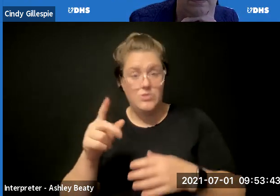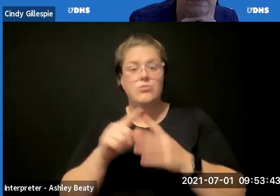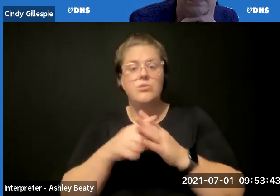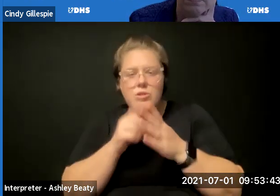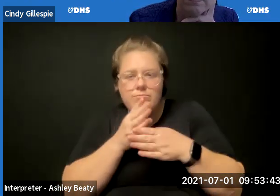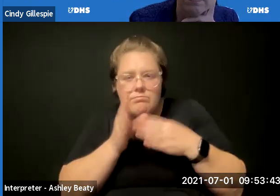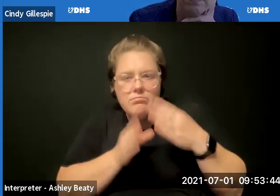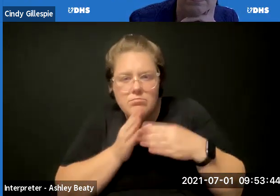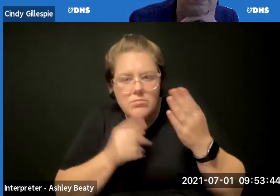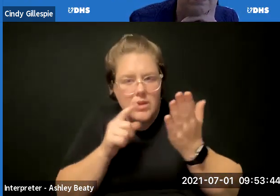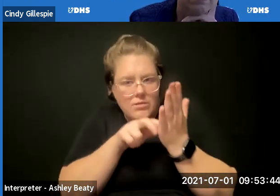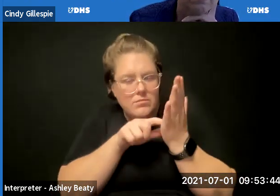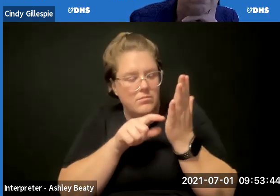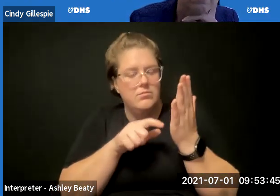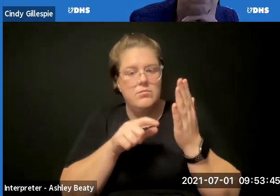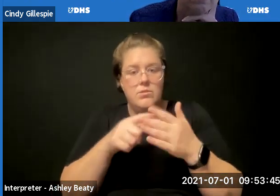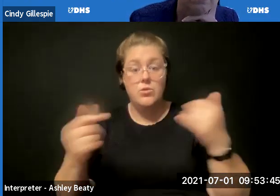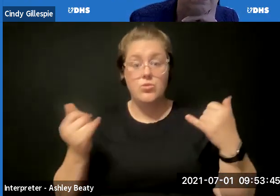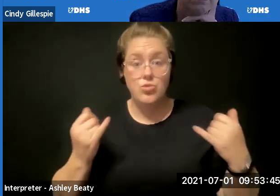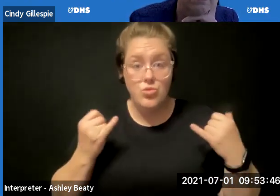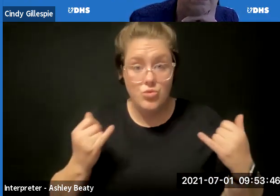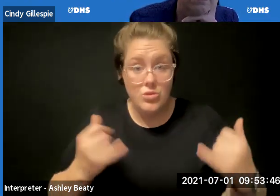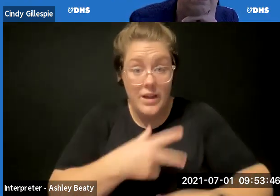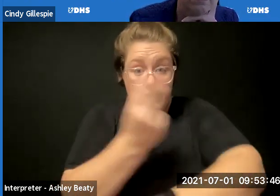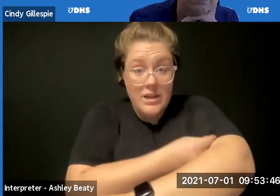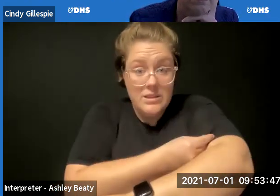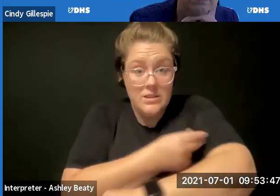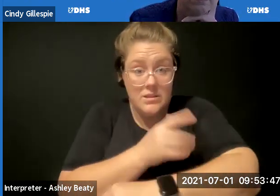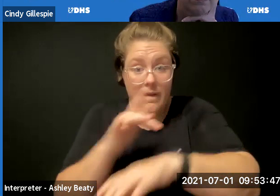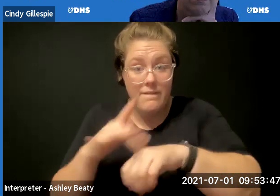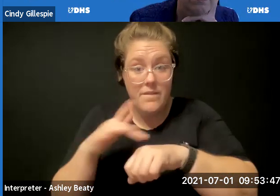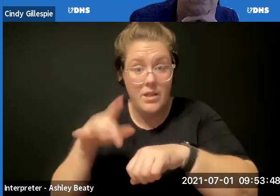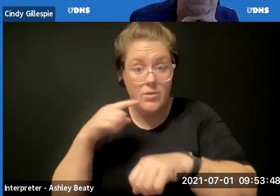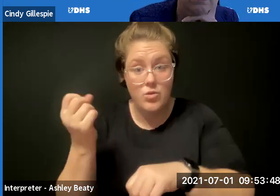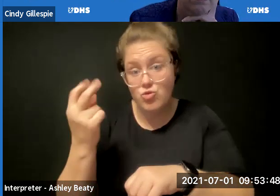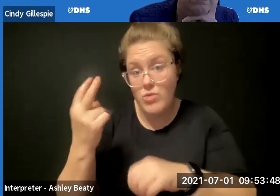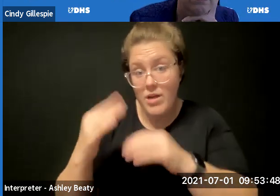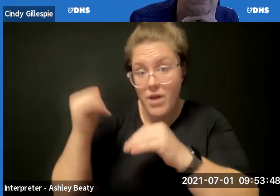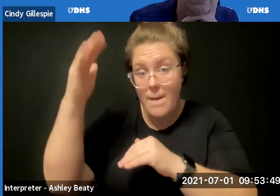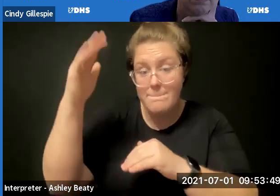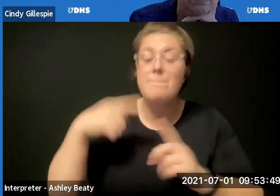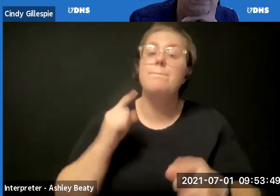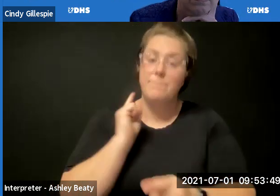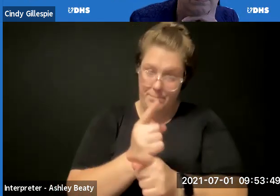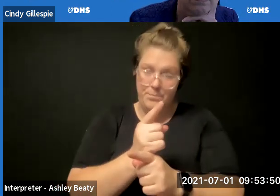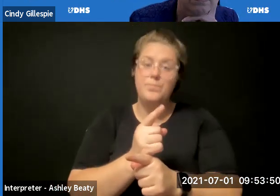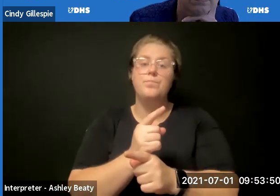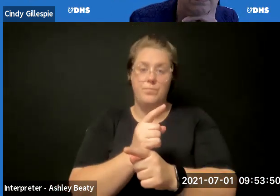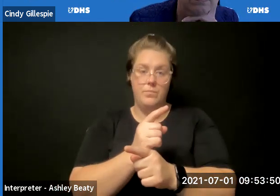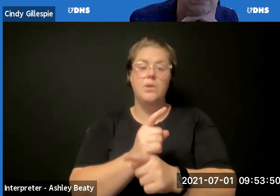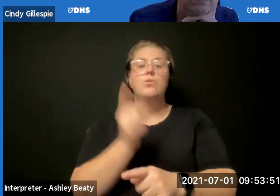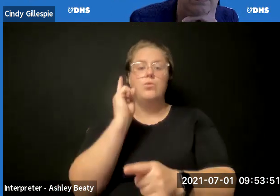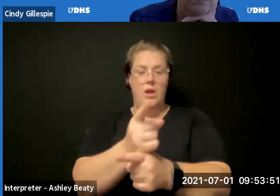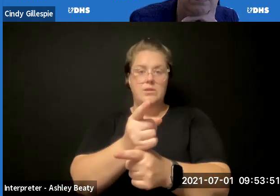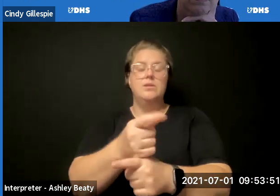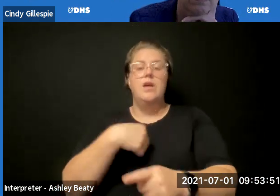in. Today, the vaccines are available for 12 and up. That's correct, right? That's correct. And they're doing studies all the way down to I